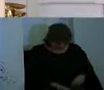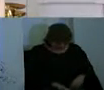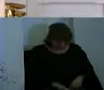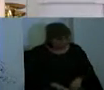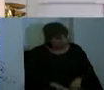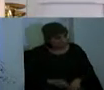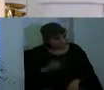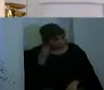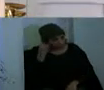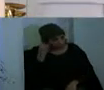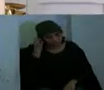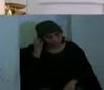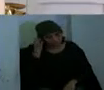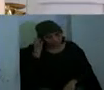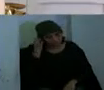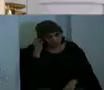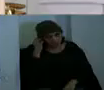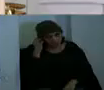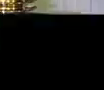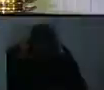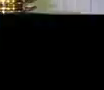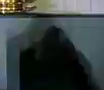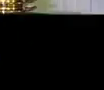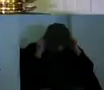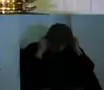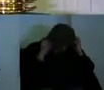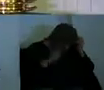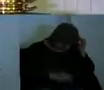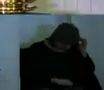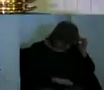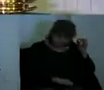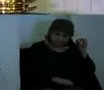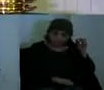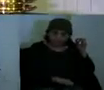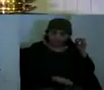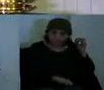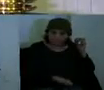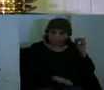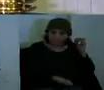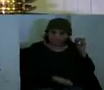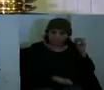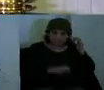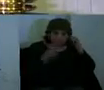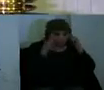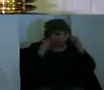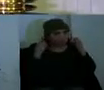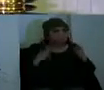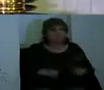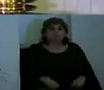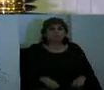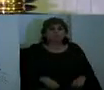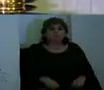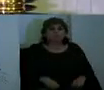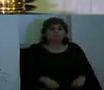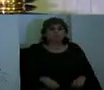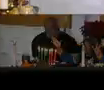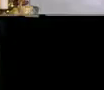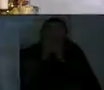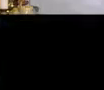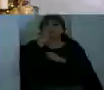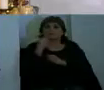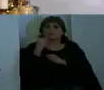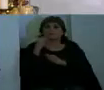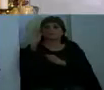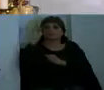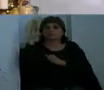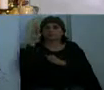granted. You surround us with a beautiful creation. May we never abuse it.